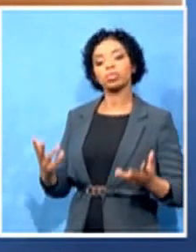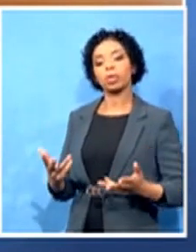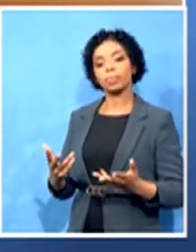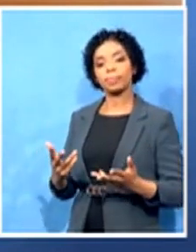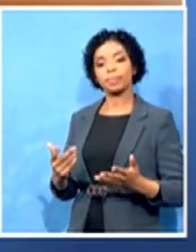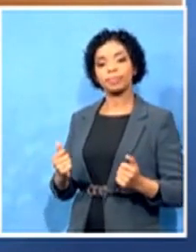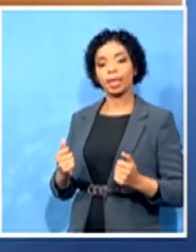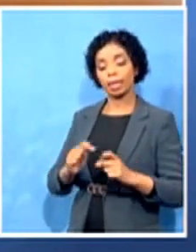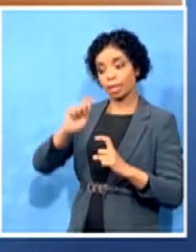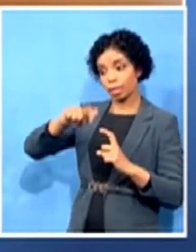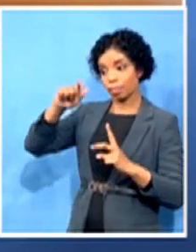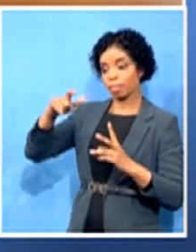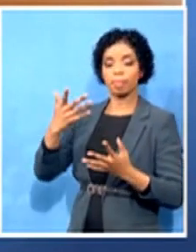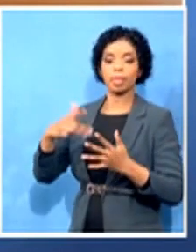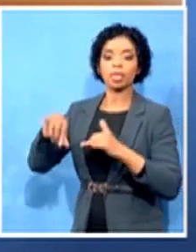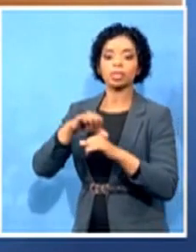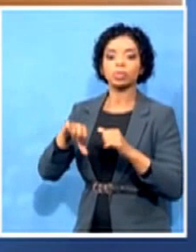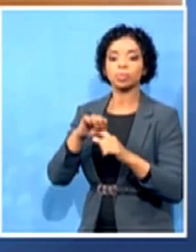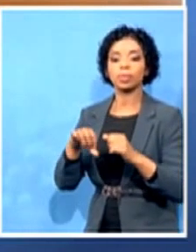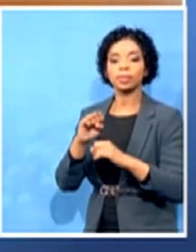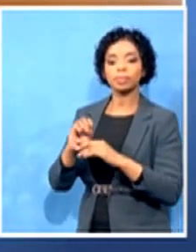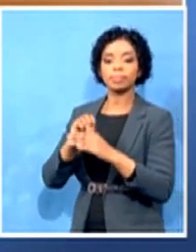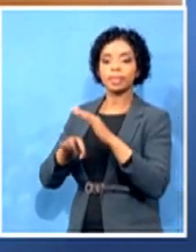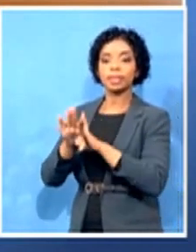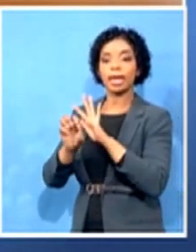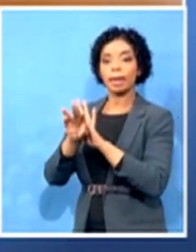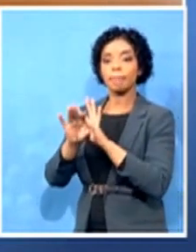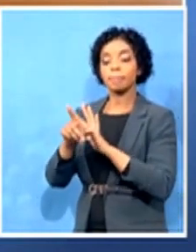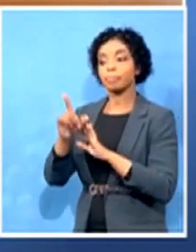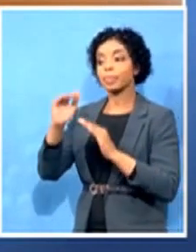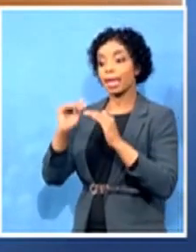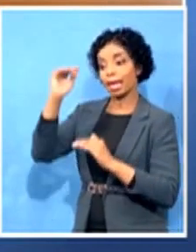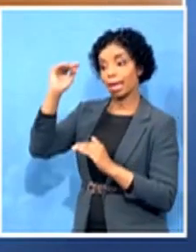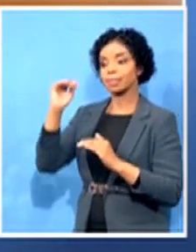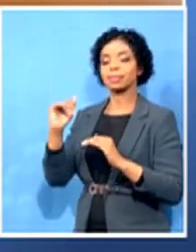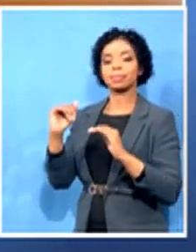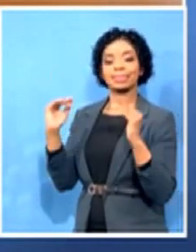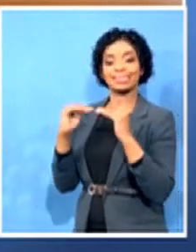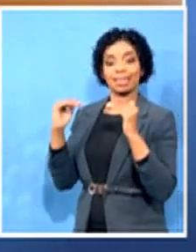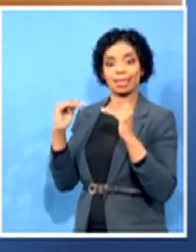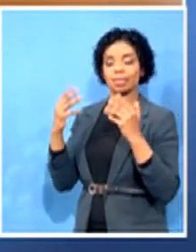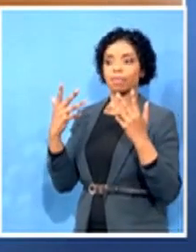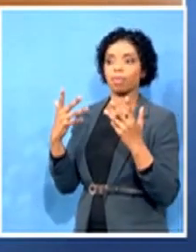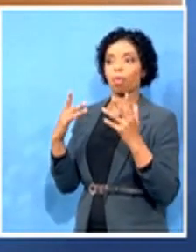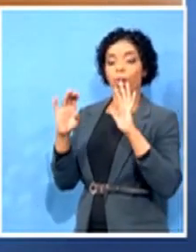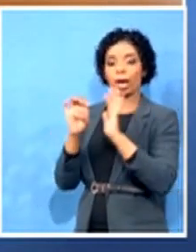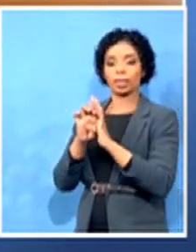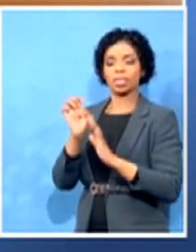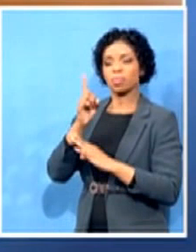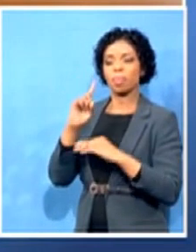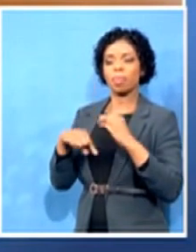held at a higher standard in terms of ethical reporting. But what about the general public? How do you police